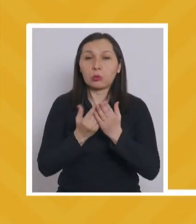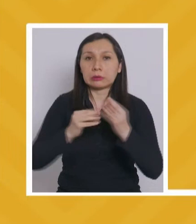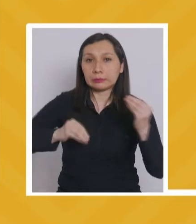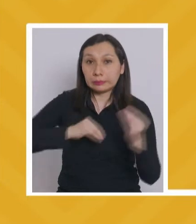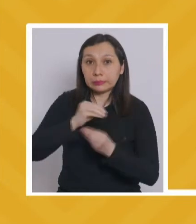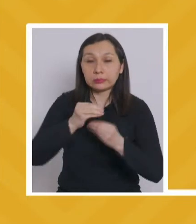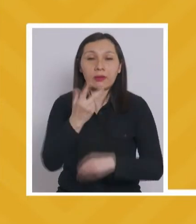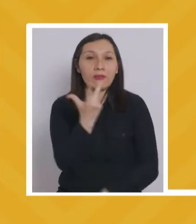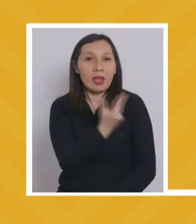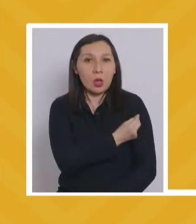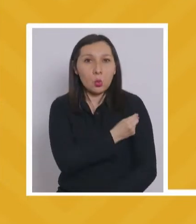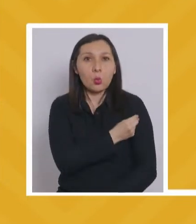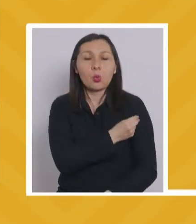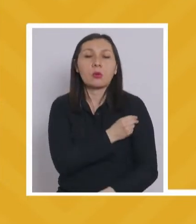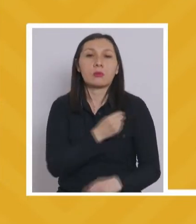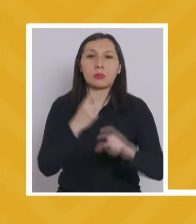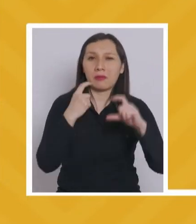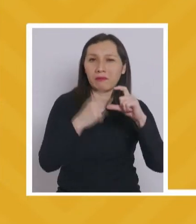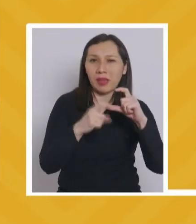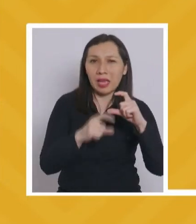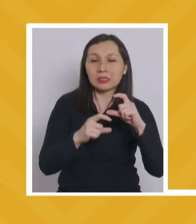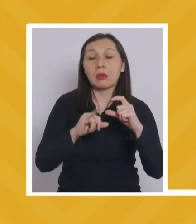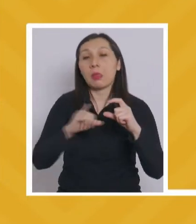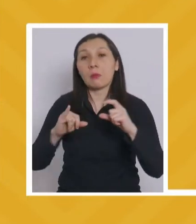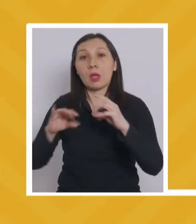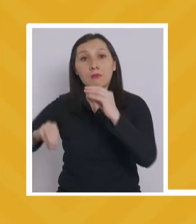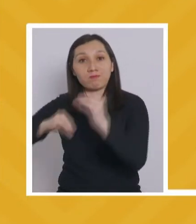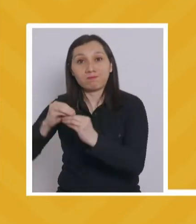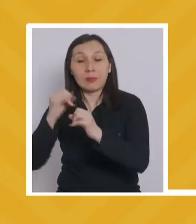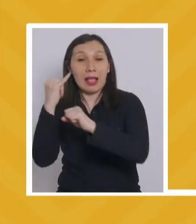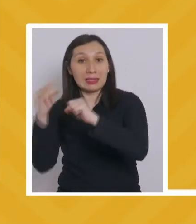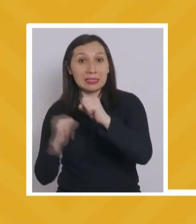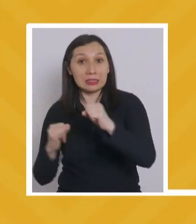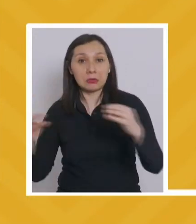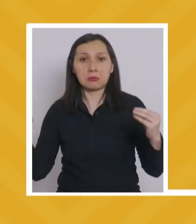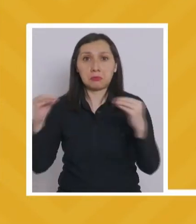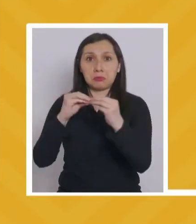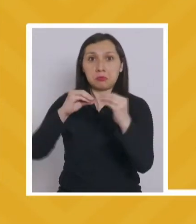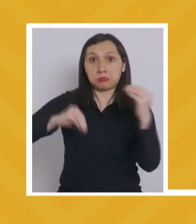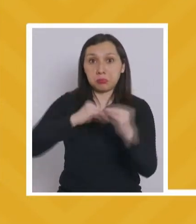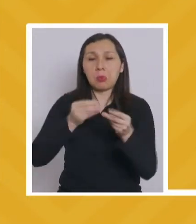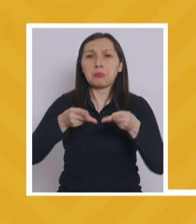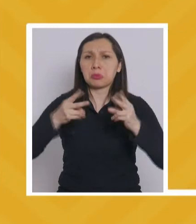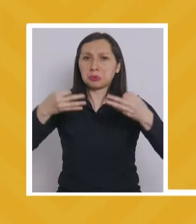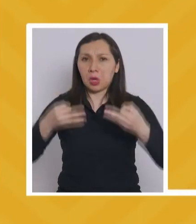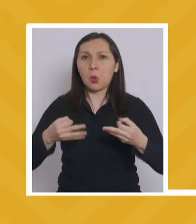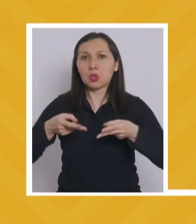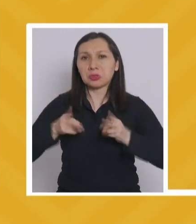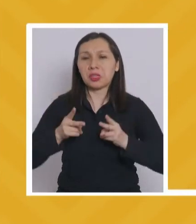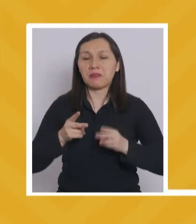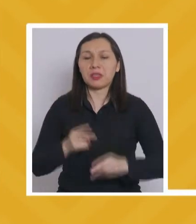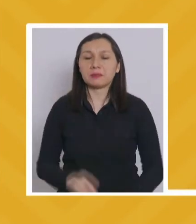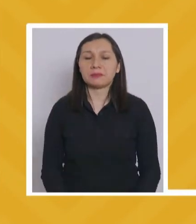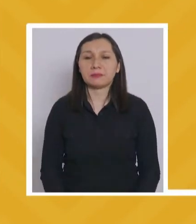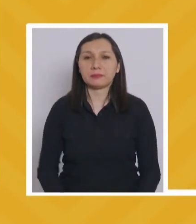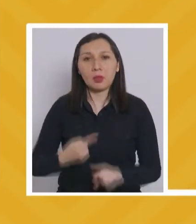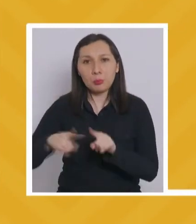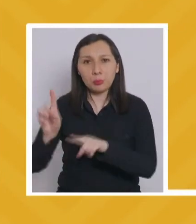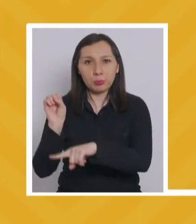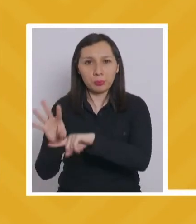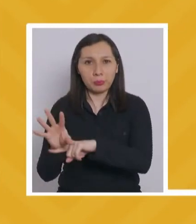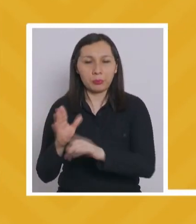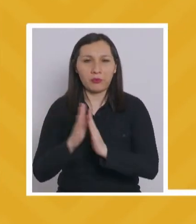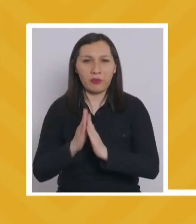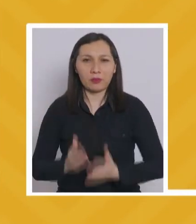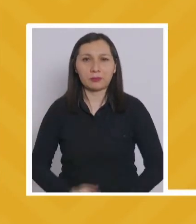the trials that combined vaccine, they used a vaccine from Pfizer and then one from AstraZeneca, demonstrated that